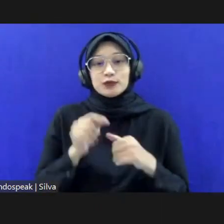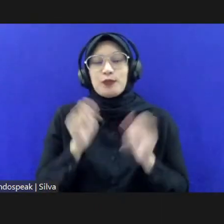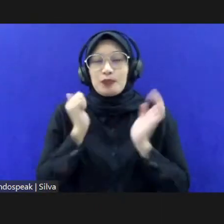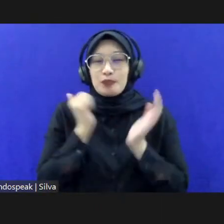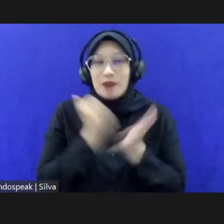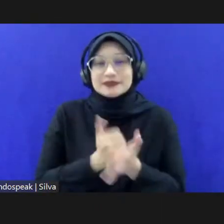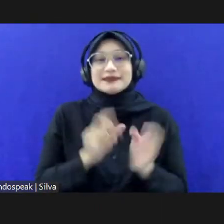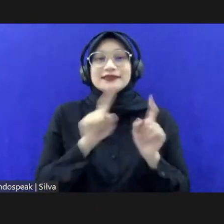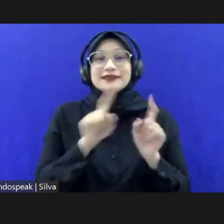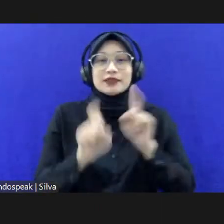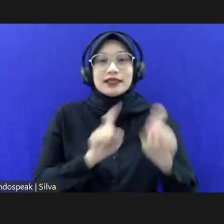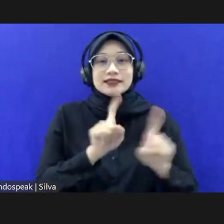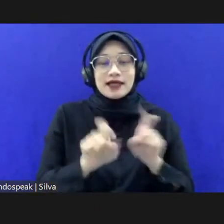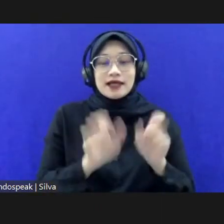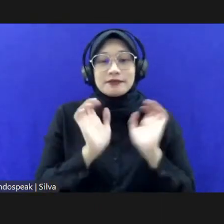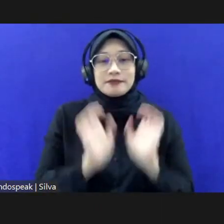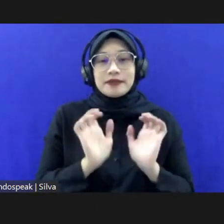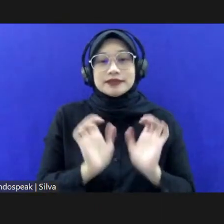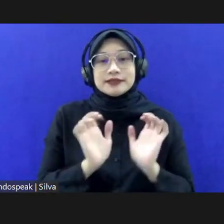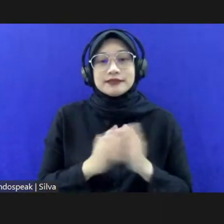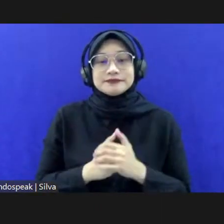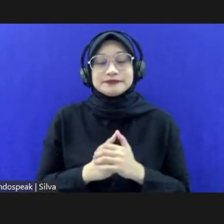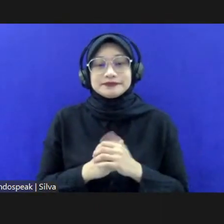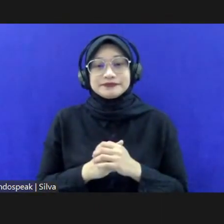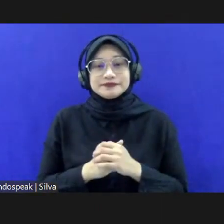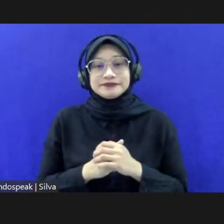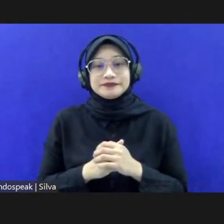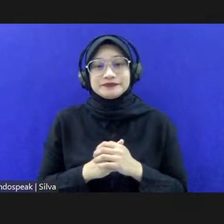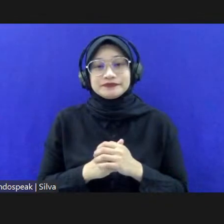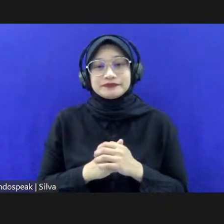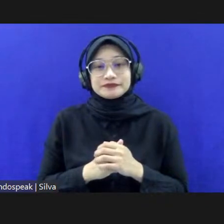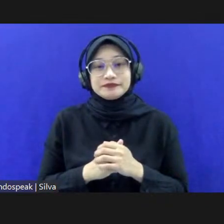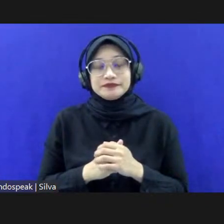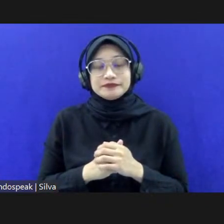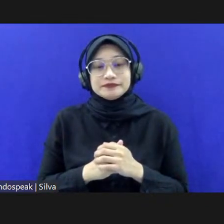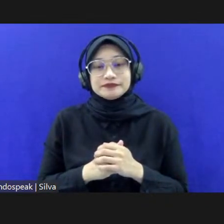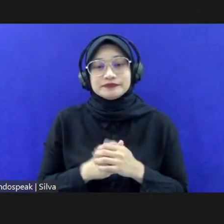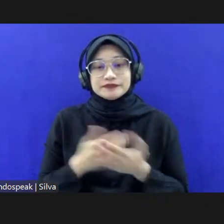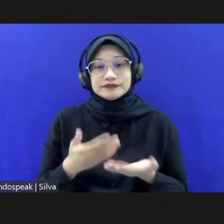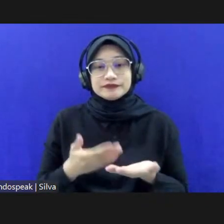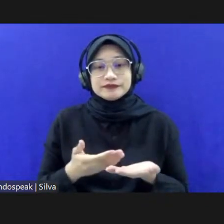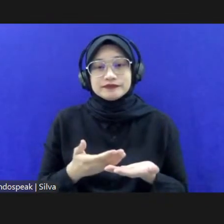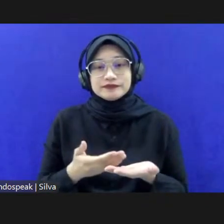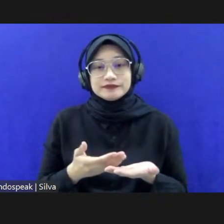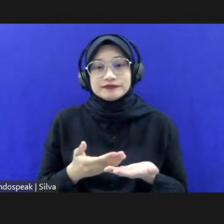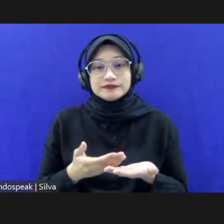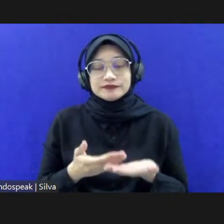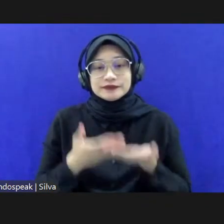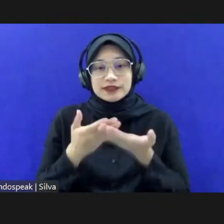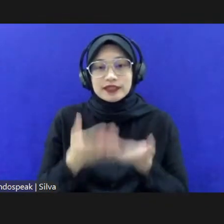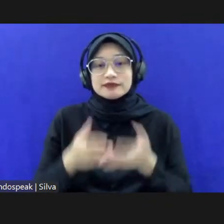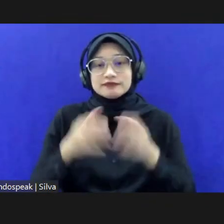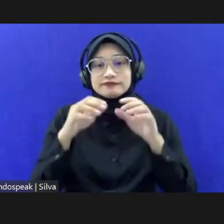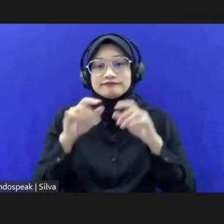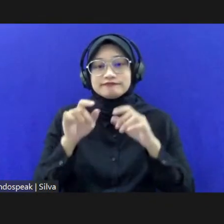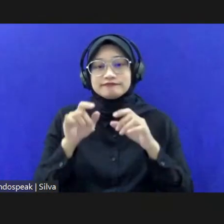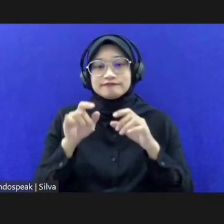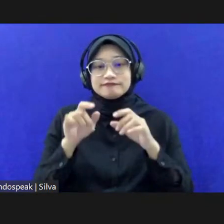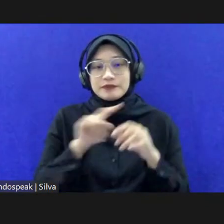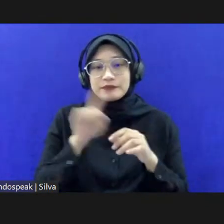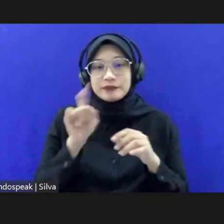start typing them in. We never get through them all. So if you get your question in quick, there's a bigger chance that we'll get to